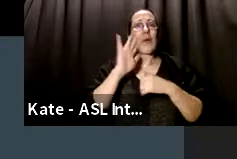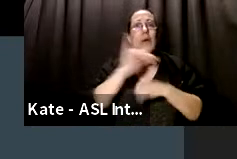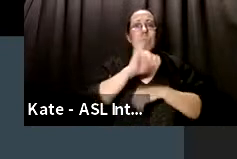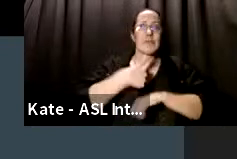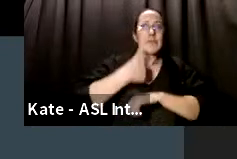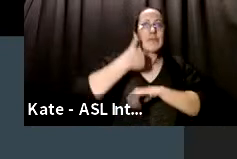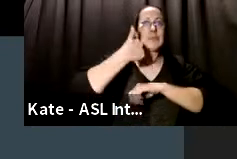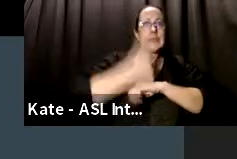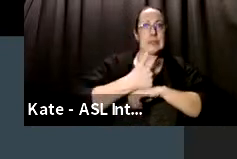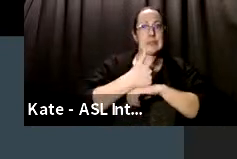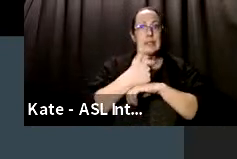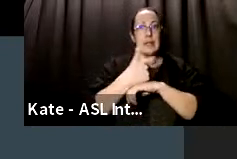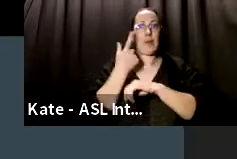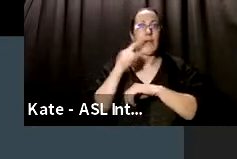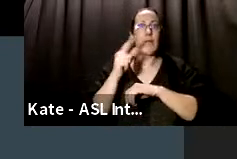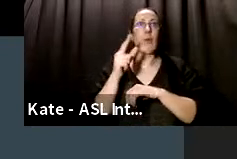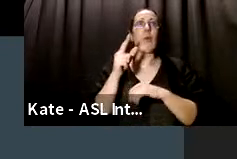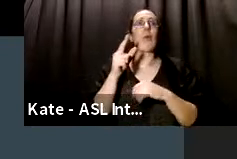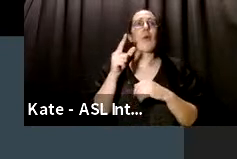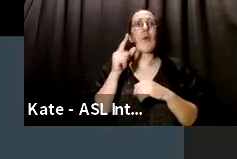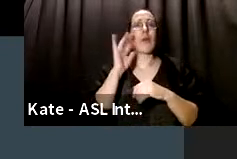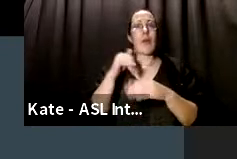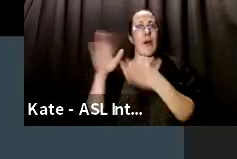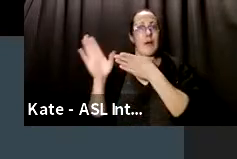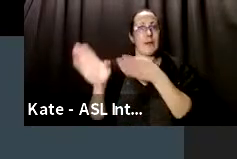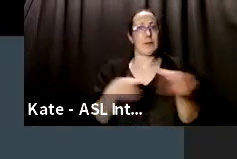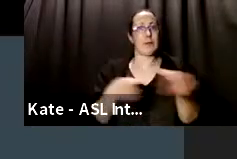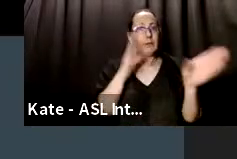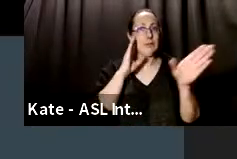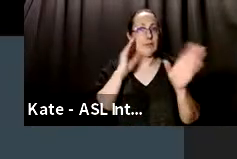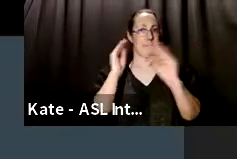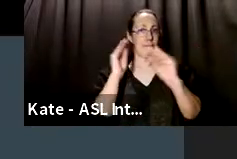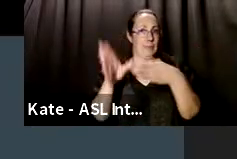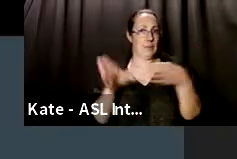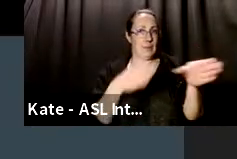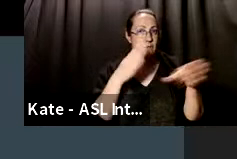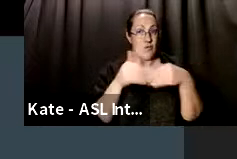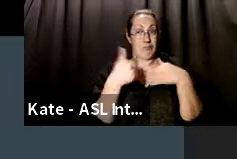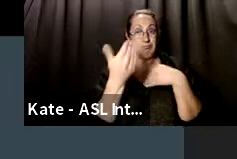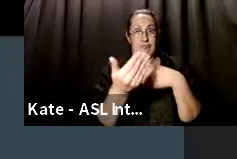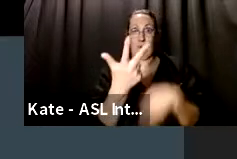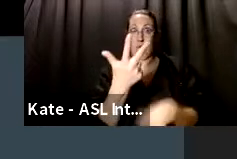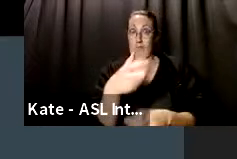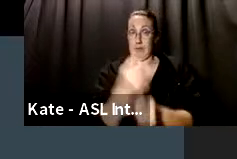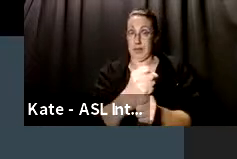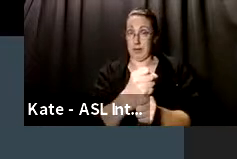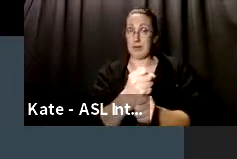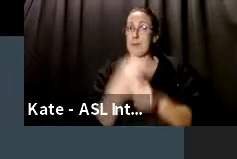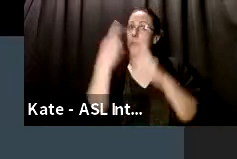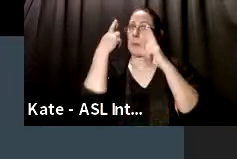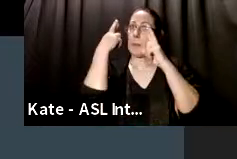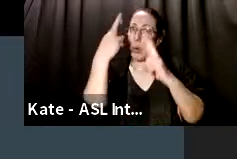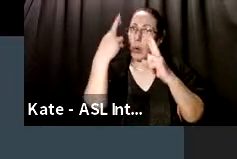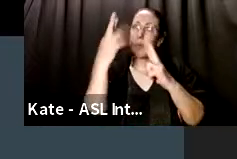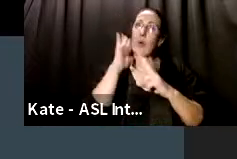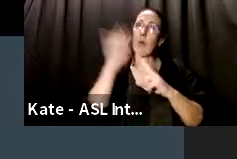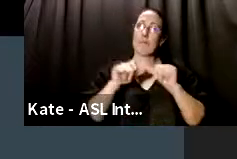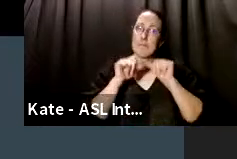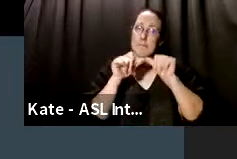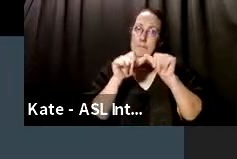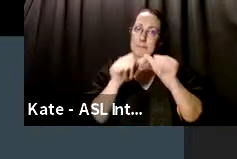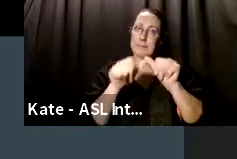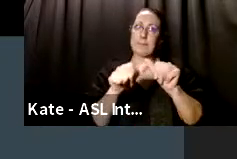used for a curriculum package that's going to be delivered for the next 3 years. And we're hoping will be a curriculum that can also